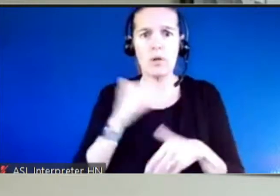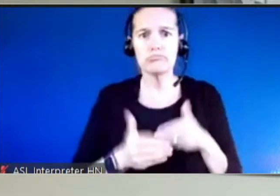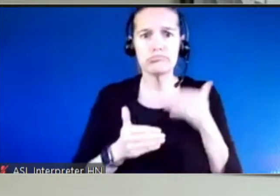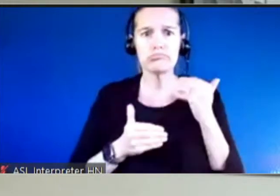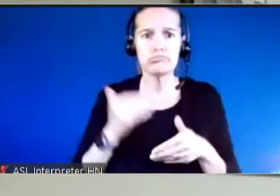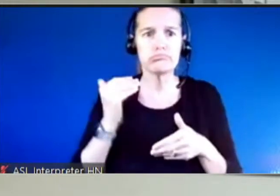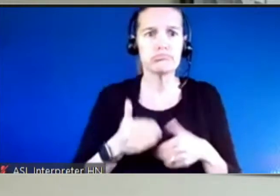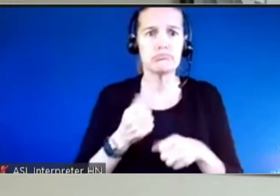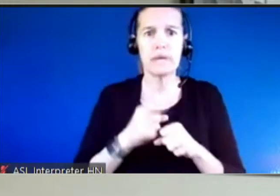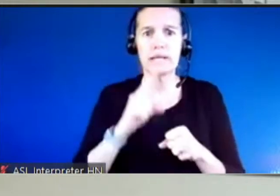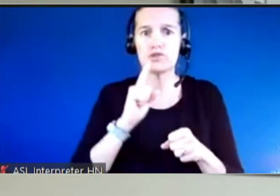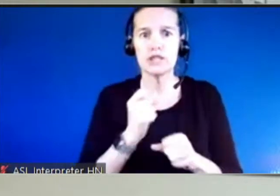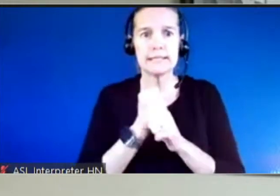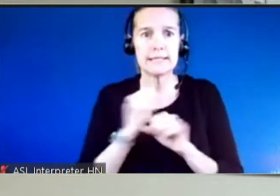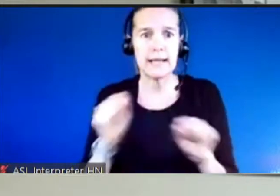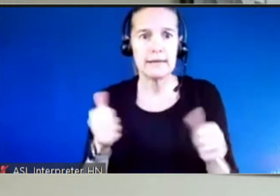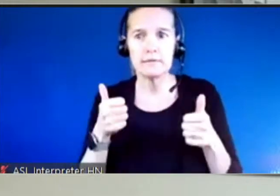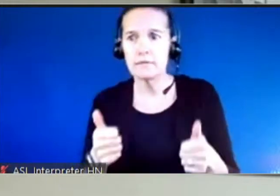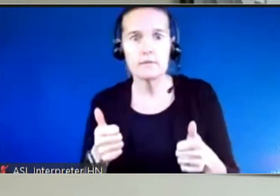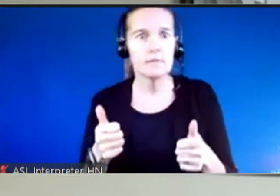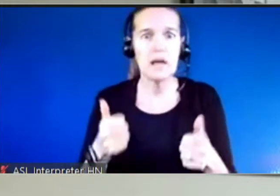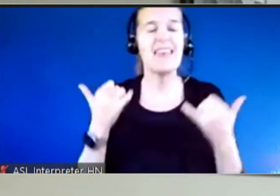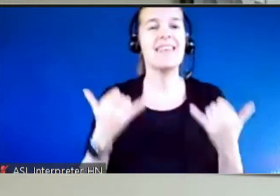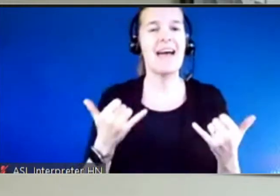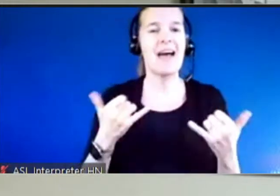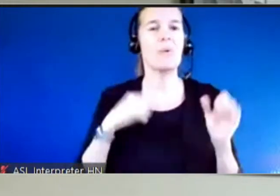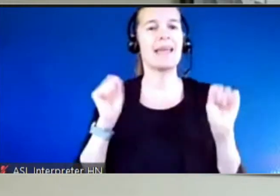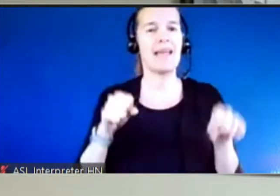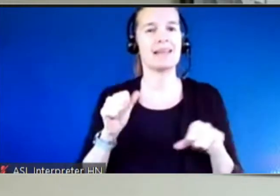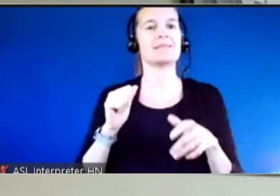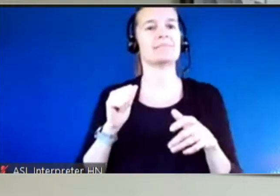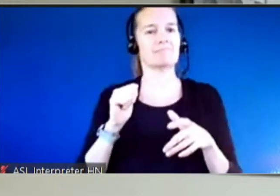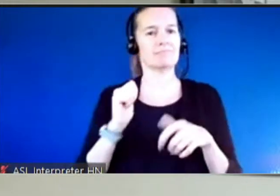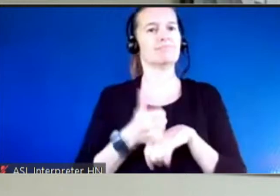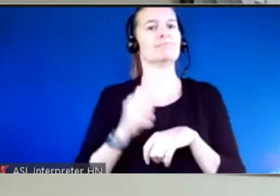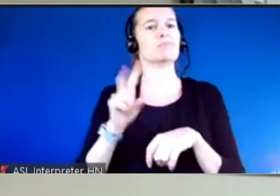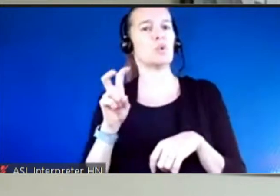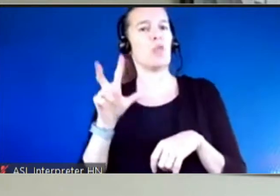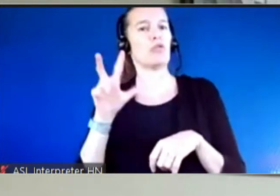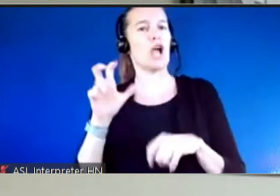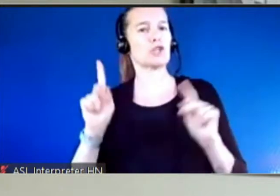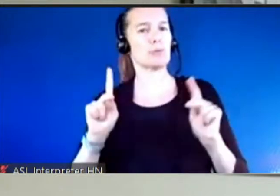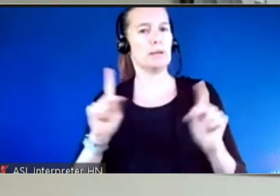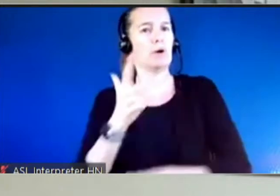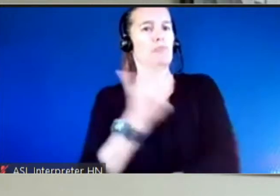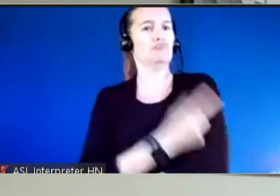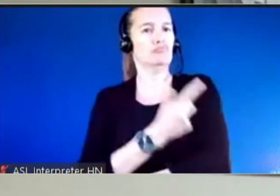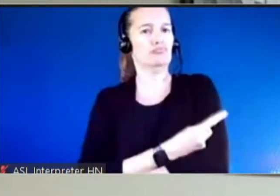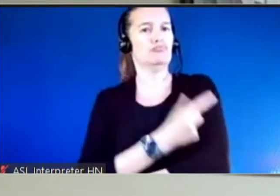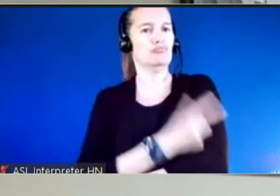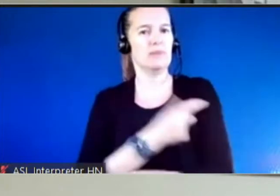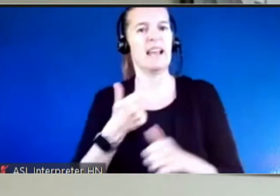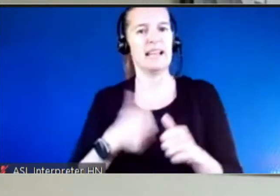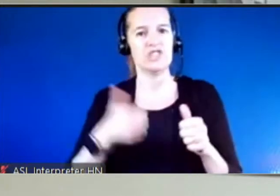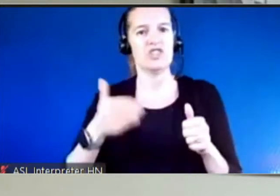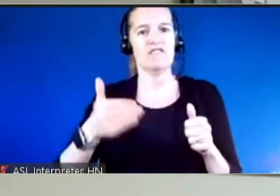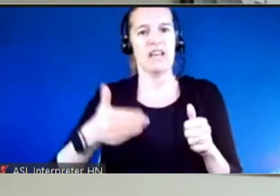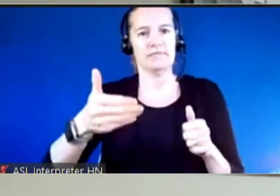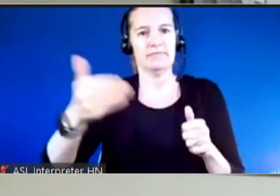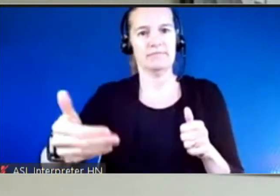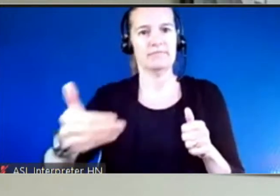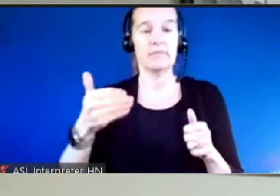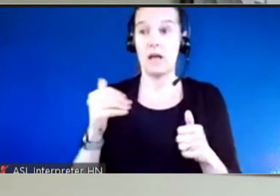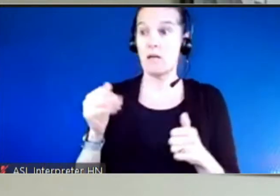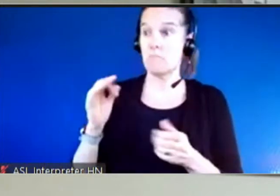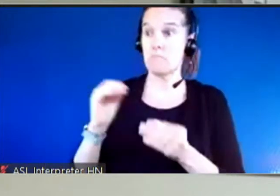and we have scaled up now to 200 to 300 at each event and several times per week, with plans to do more as the supply